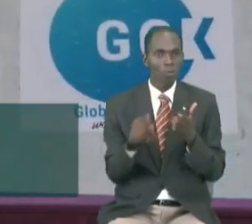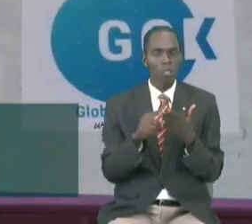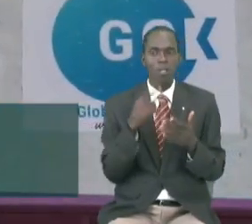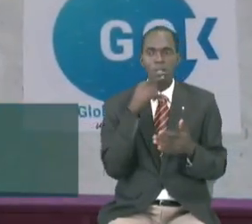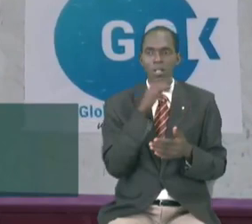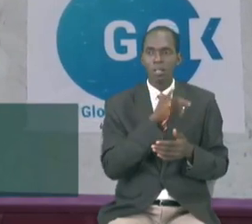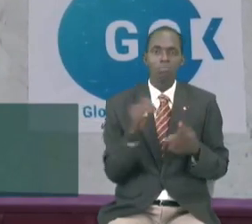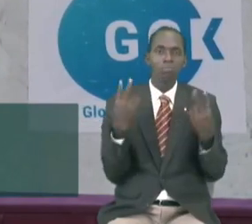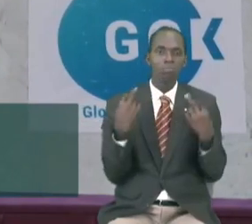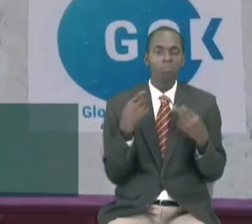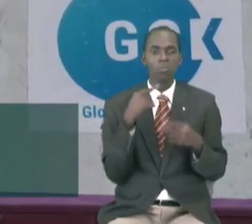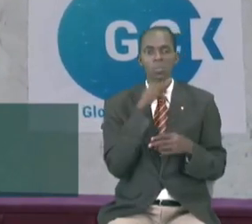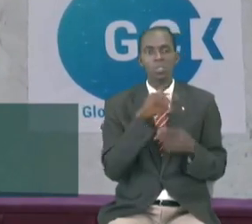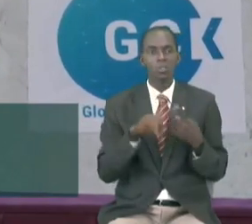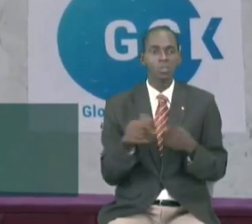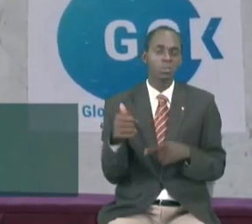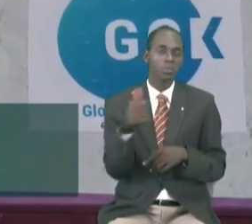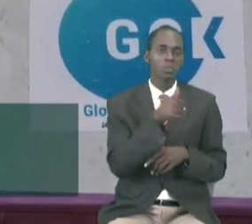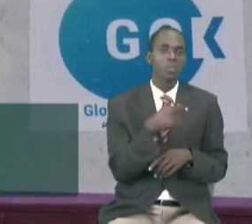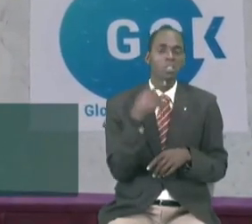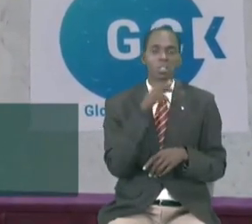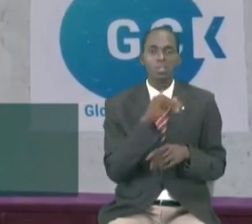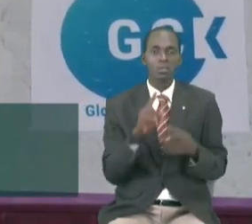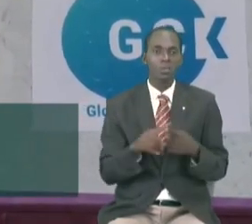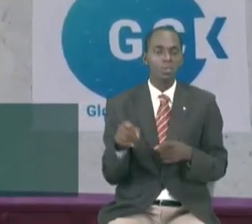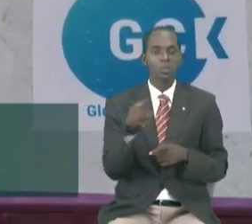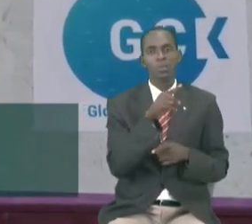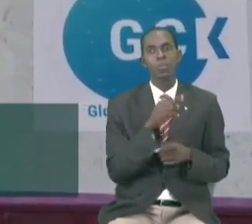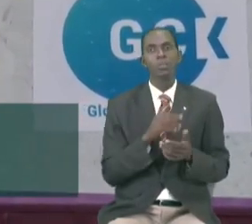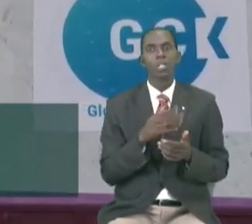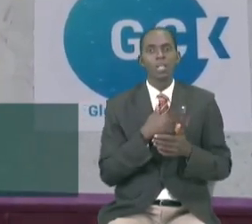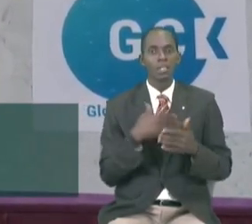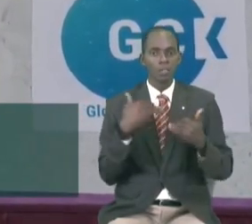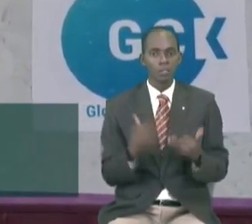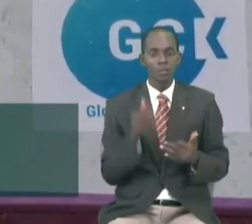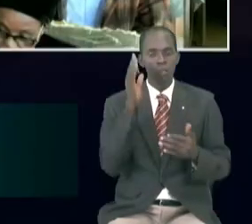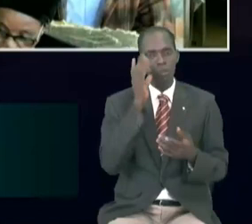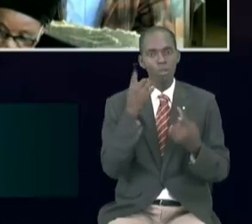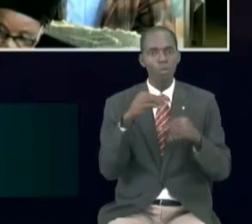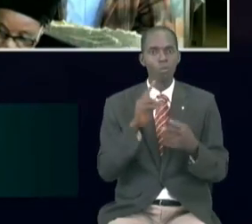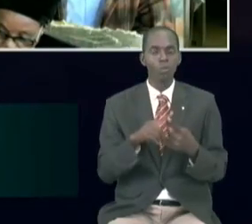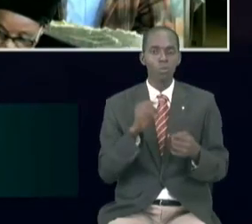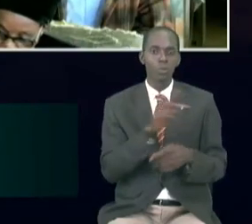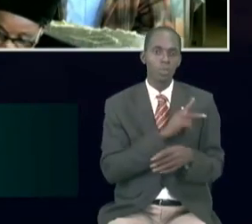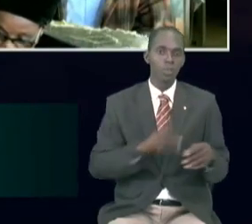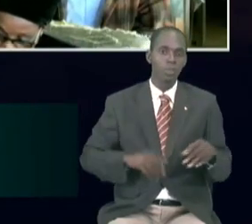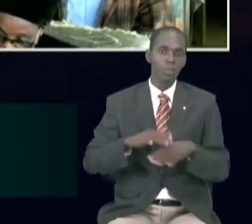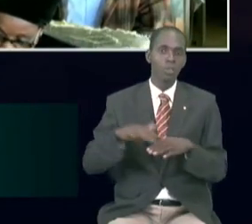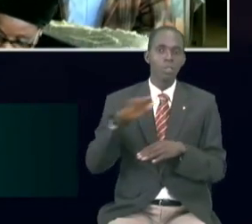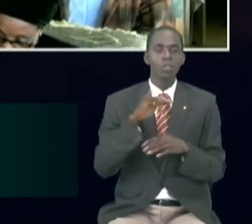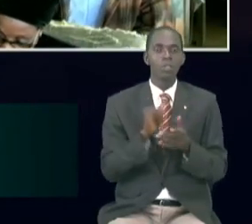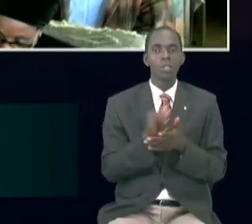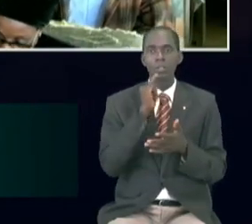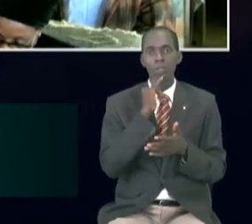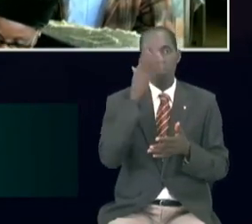therefore God will not require of them any duty, any responsibility. They only get and get and get from